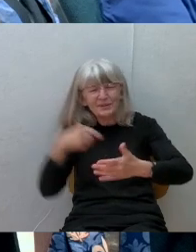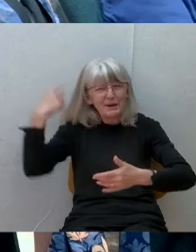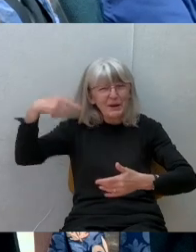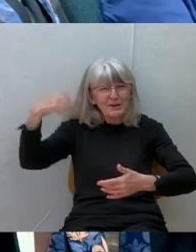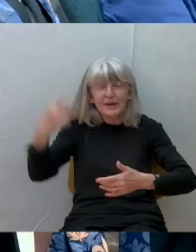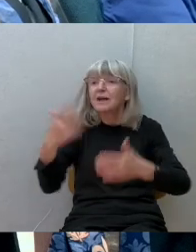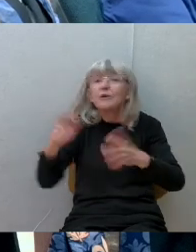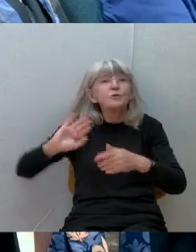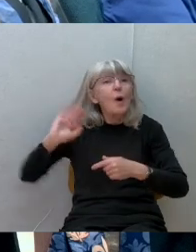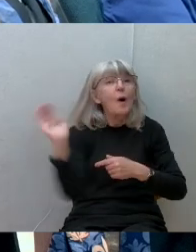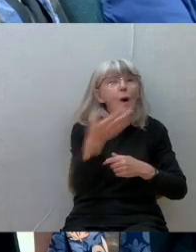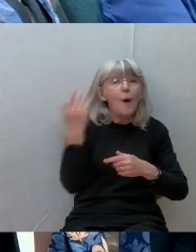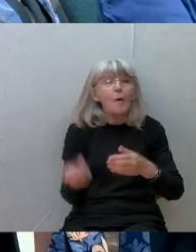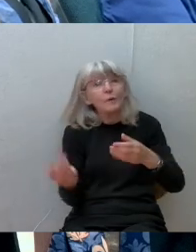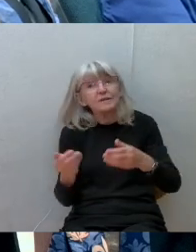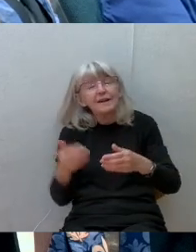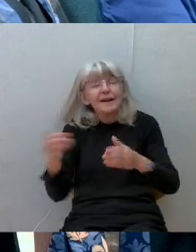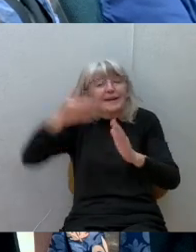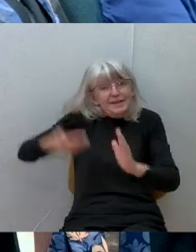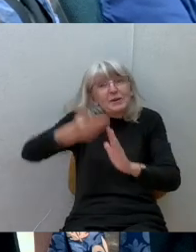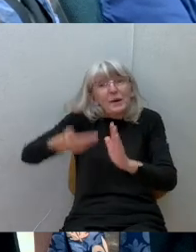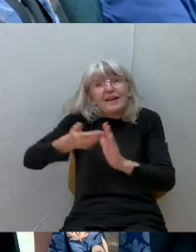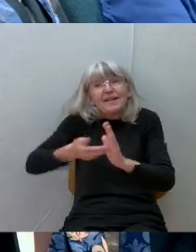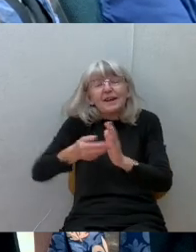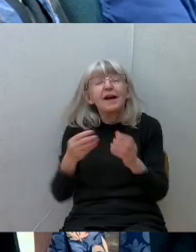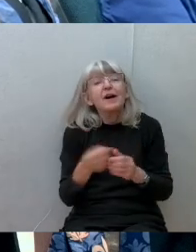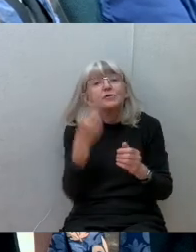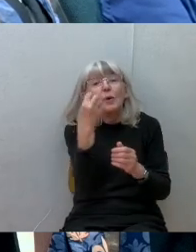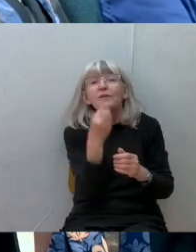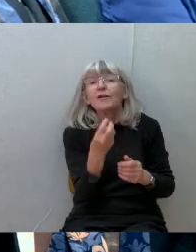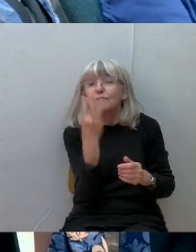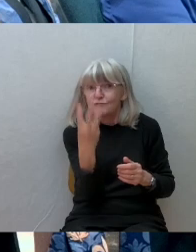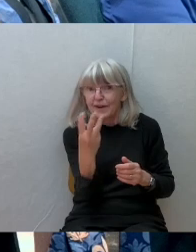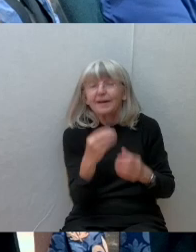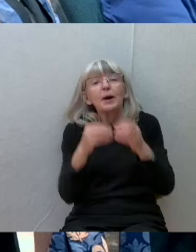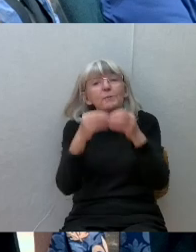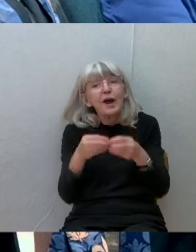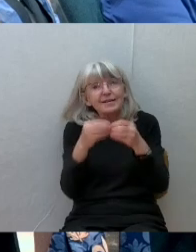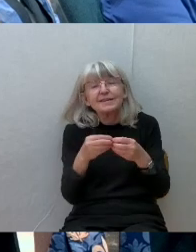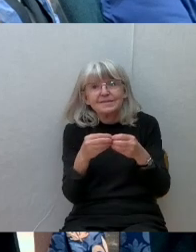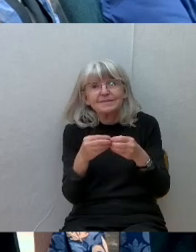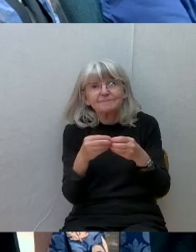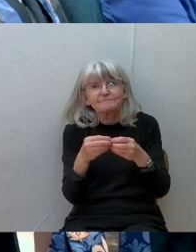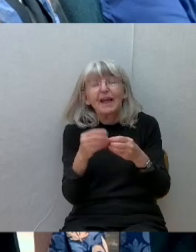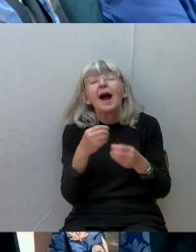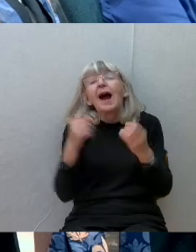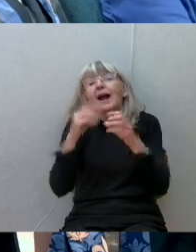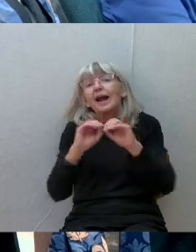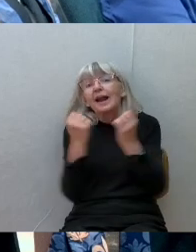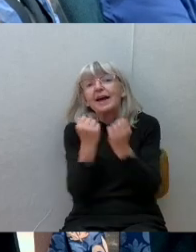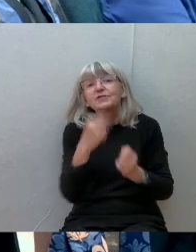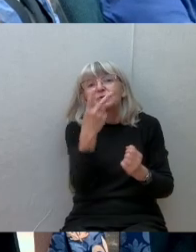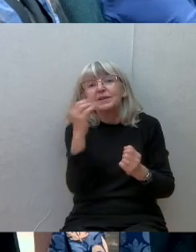on three, and let's get a practice to get this ceremony warmed up. As much noise as we can, class of